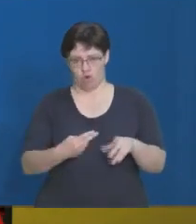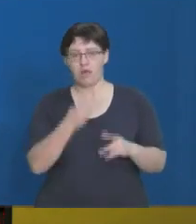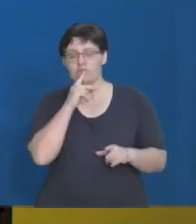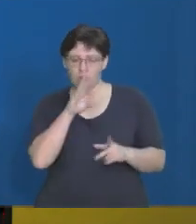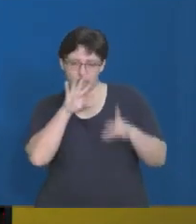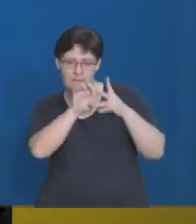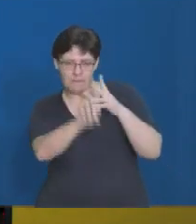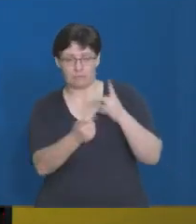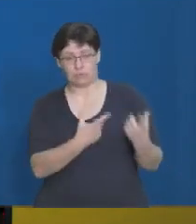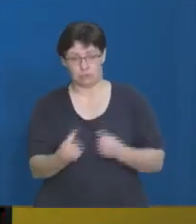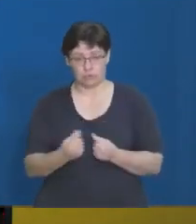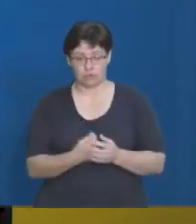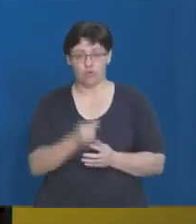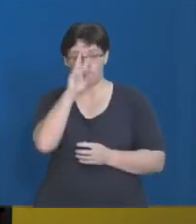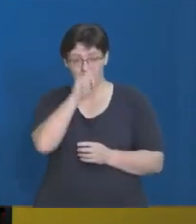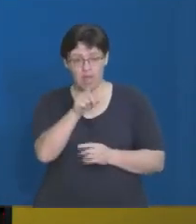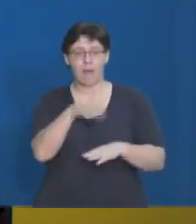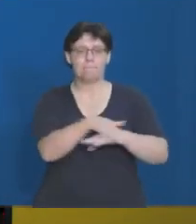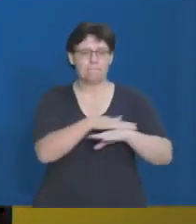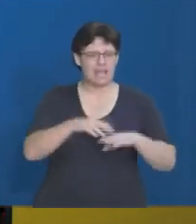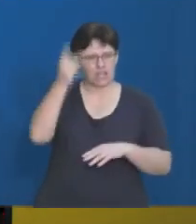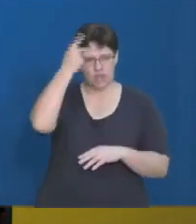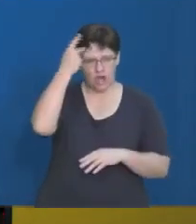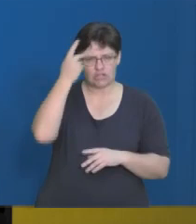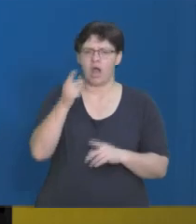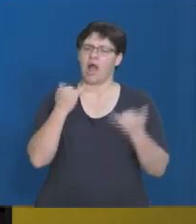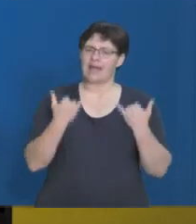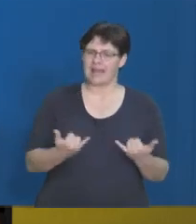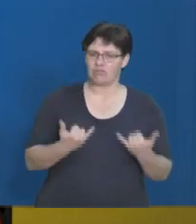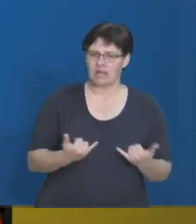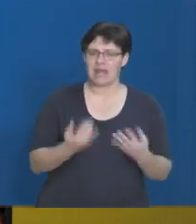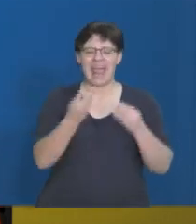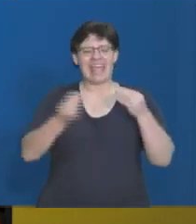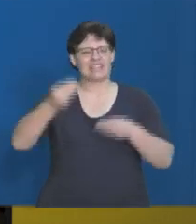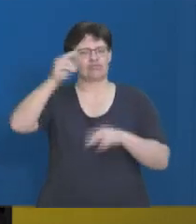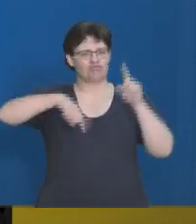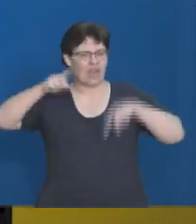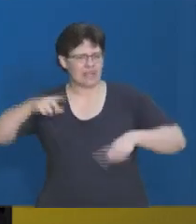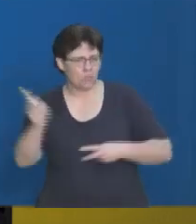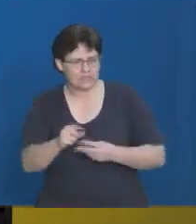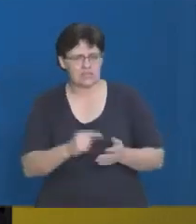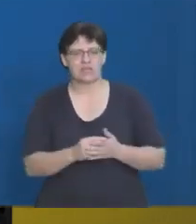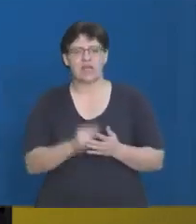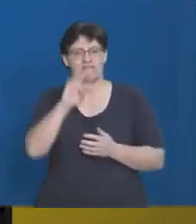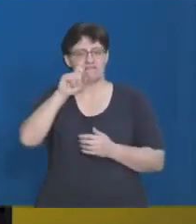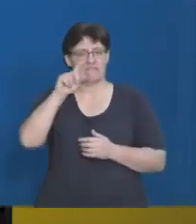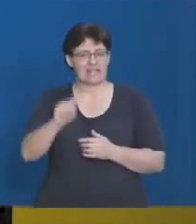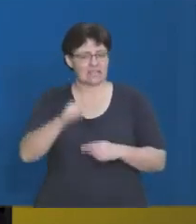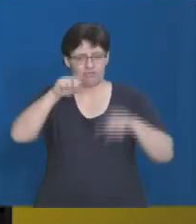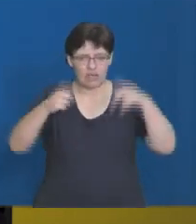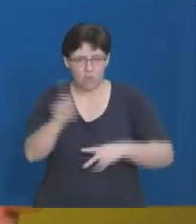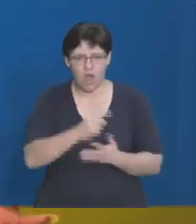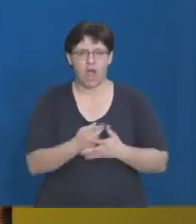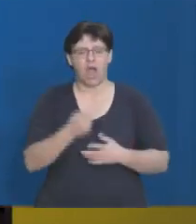need to tackle. Remember to know your basic knowledge. What is the current interest rate? What is our VAT rate? Who is